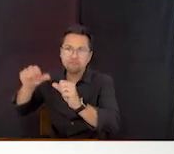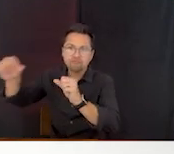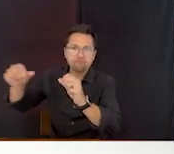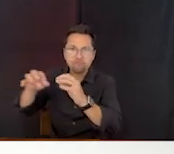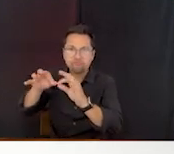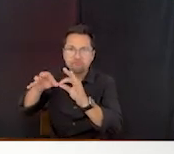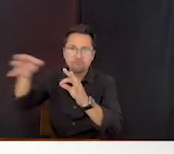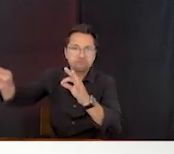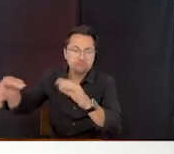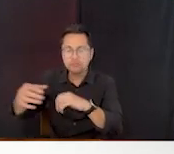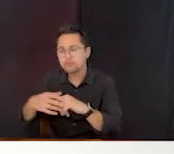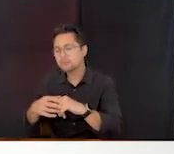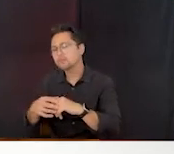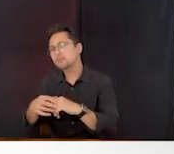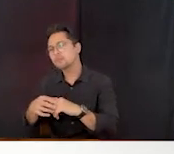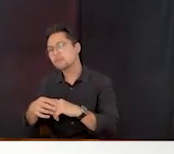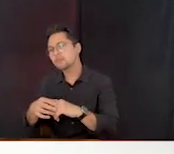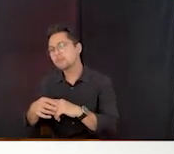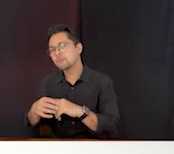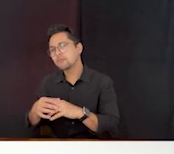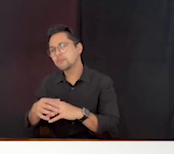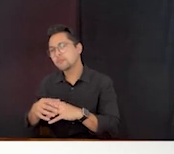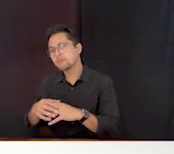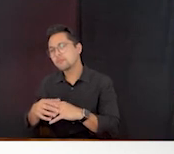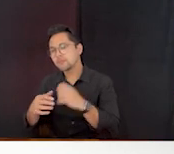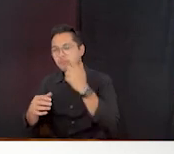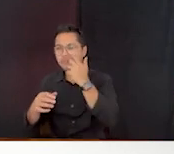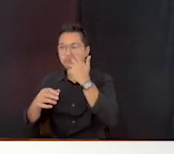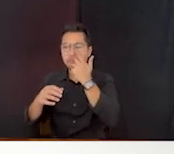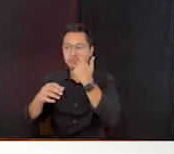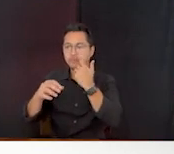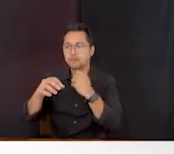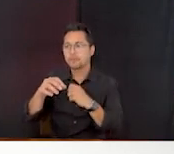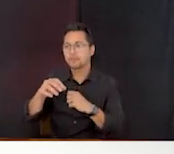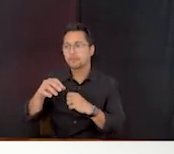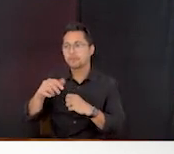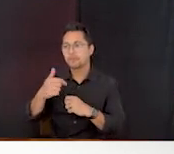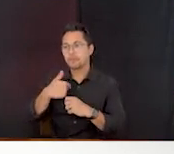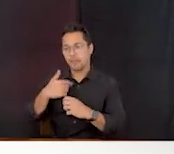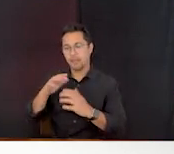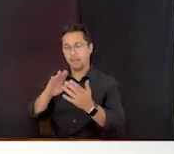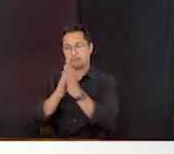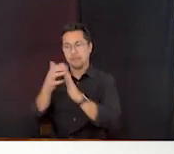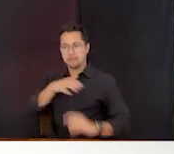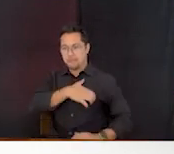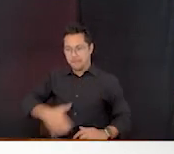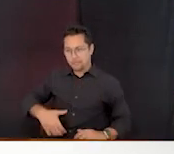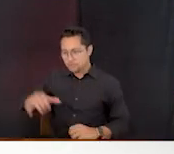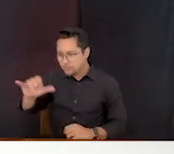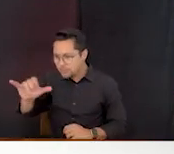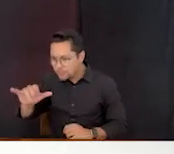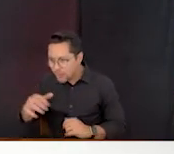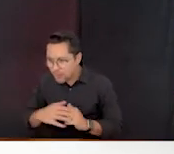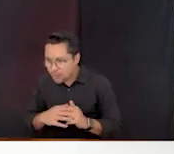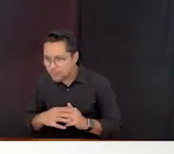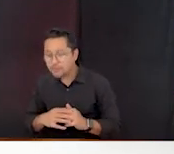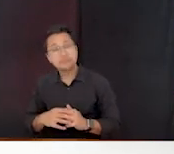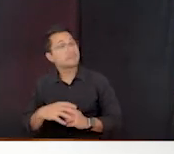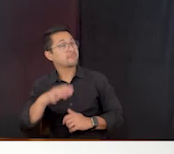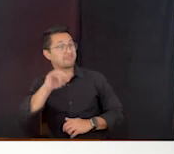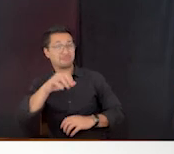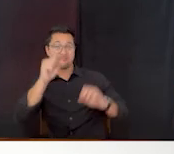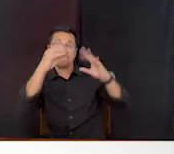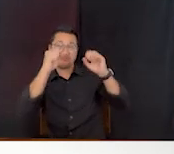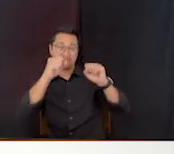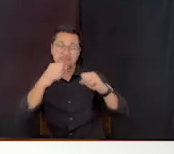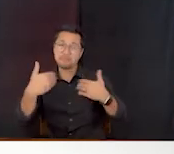a SDRC ambassador, switched to OAS ambassador, and I found this group. That's awesome.